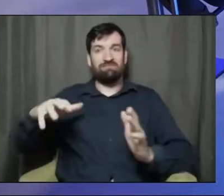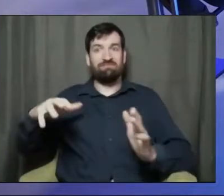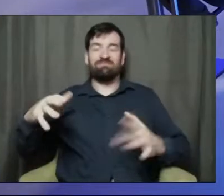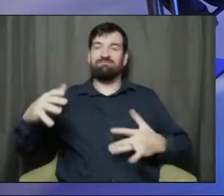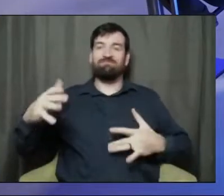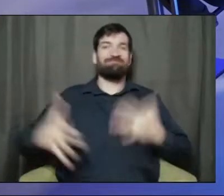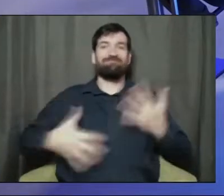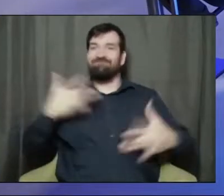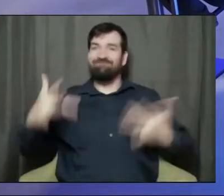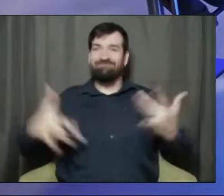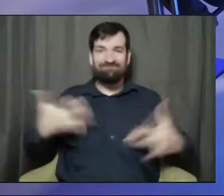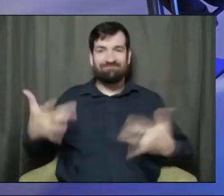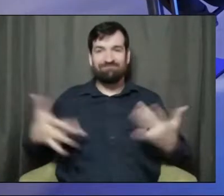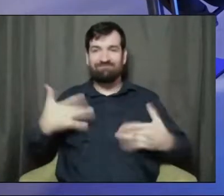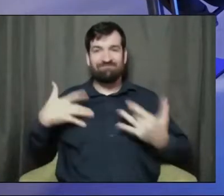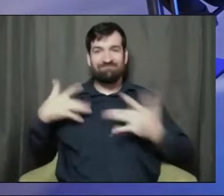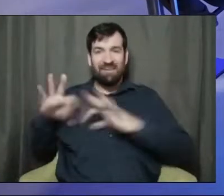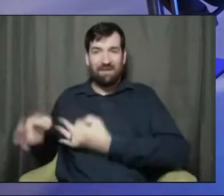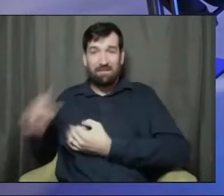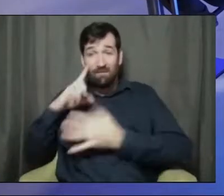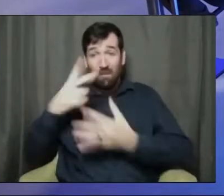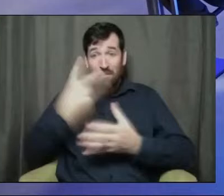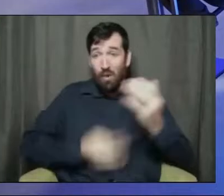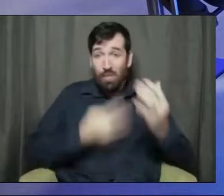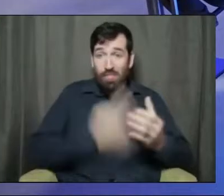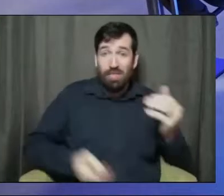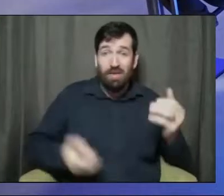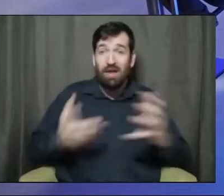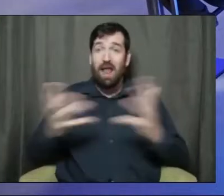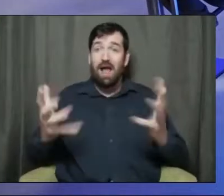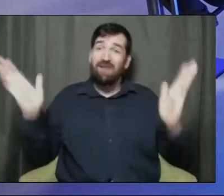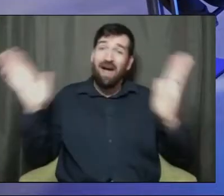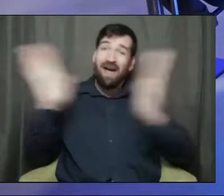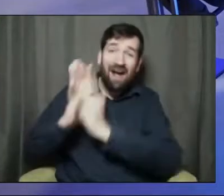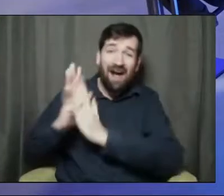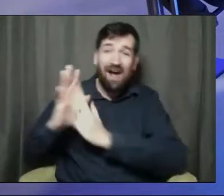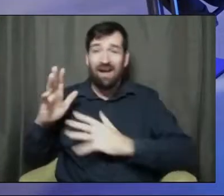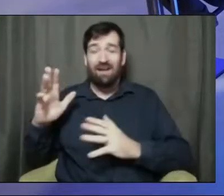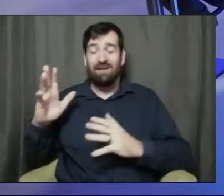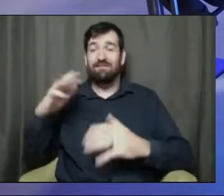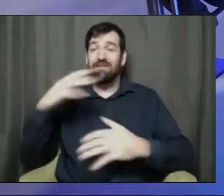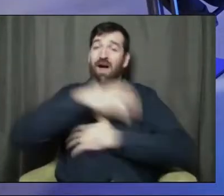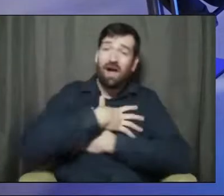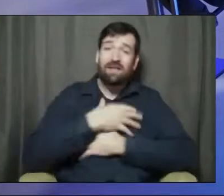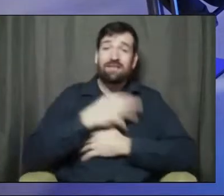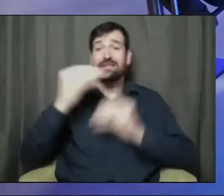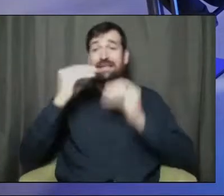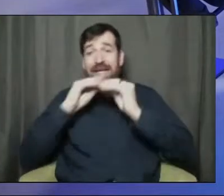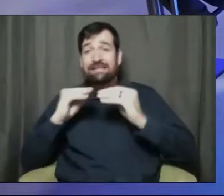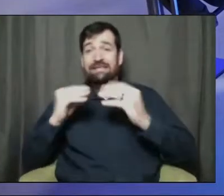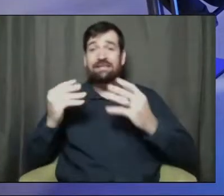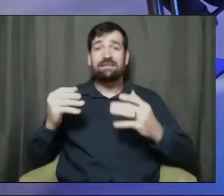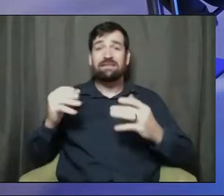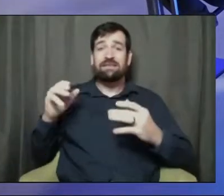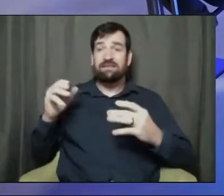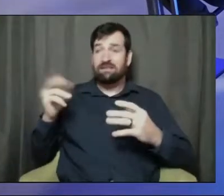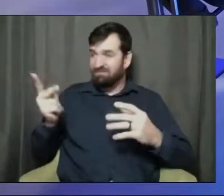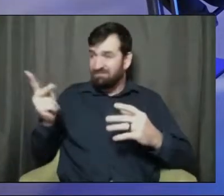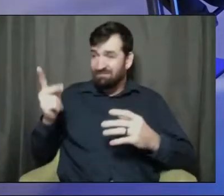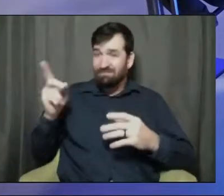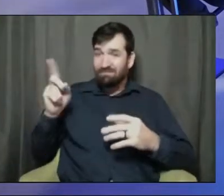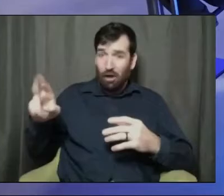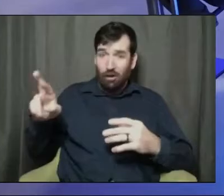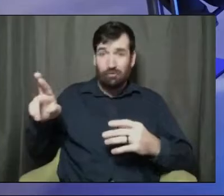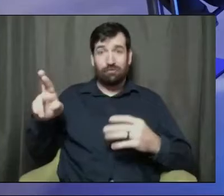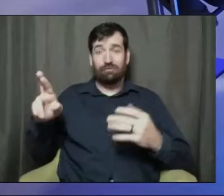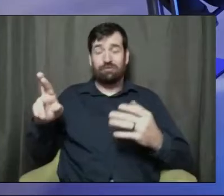You've It got is. the family of both, and there's lots of high fives and hugs and kisses, and you've got Dr. Schmidt, Dr. Kumer sitting by their side, and it's